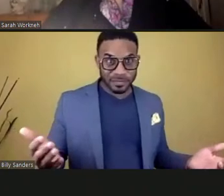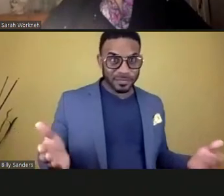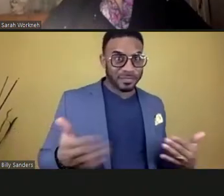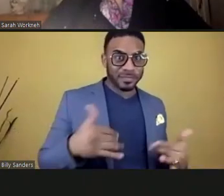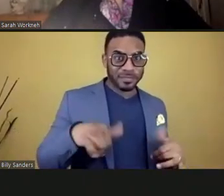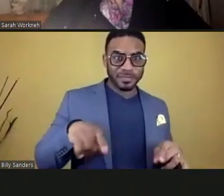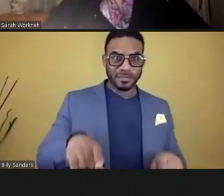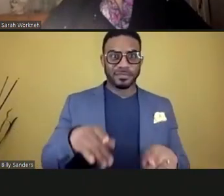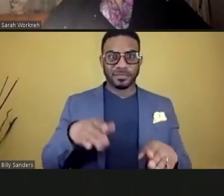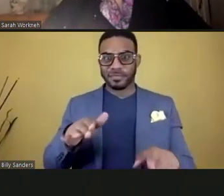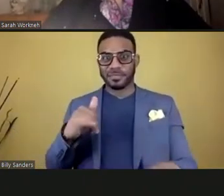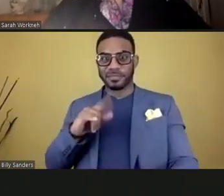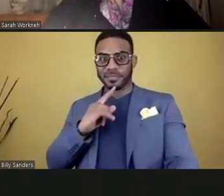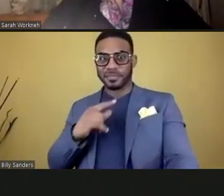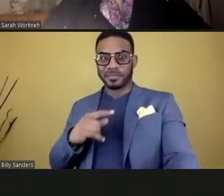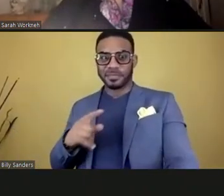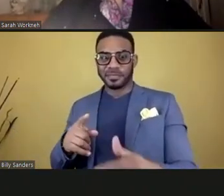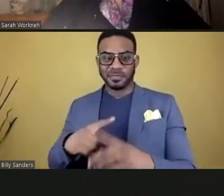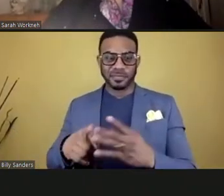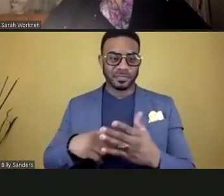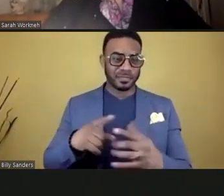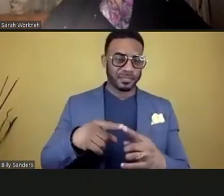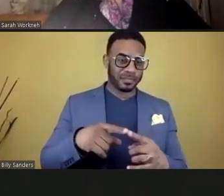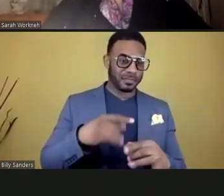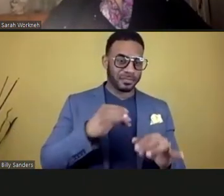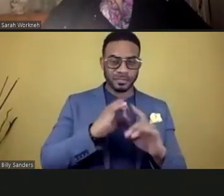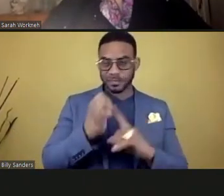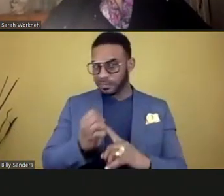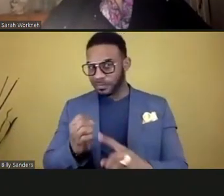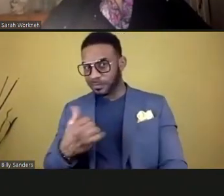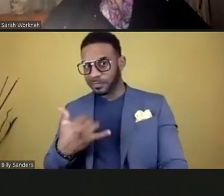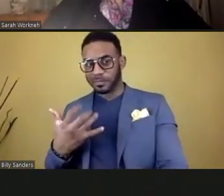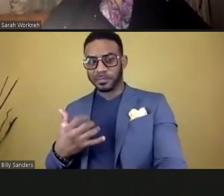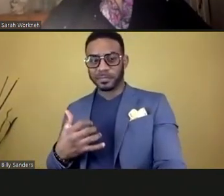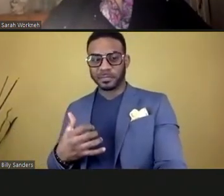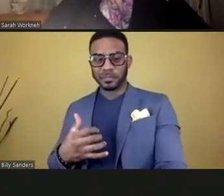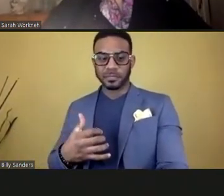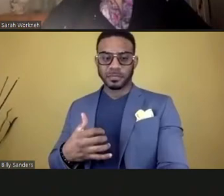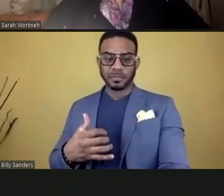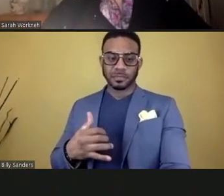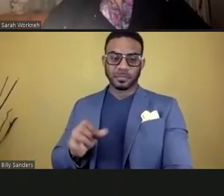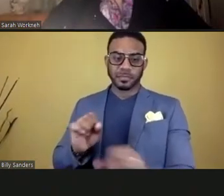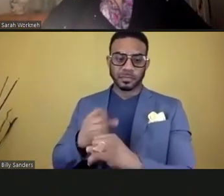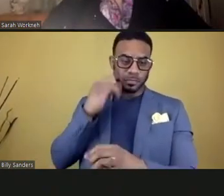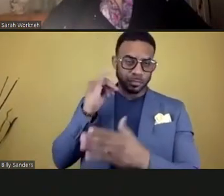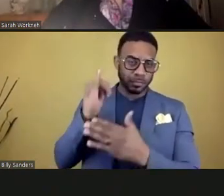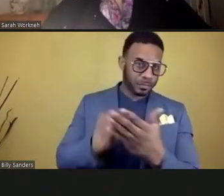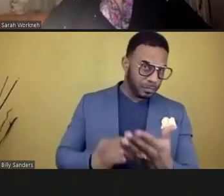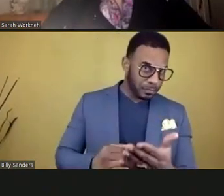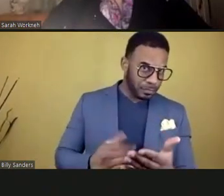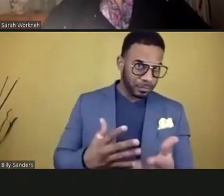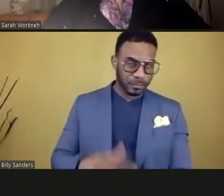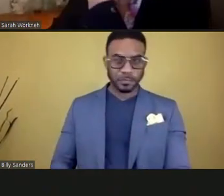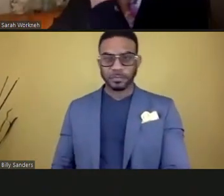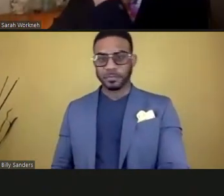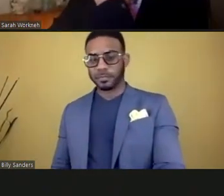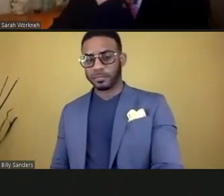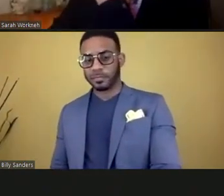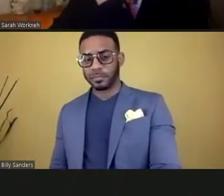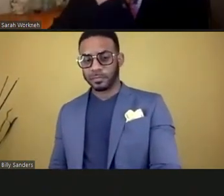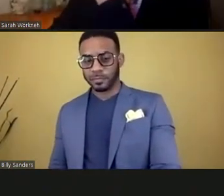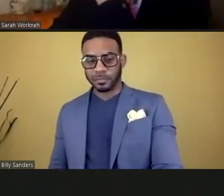in the ways that we're talking about these environments we want to create for artists.